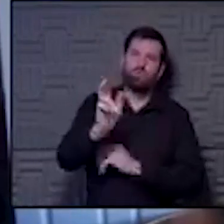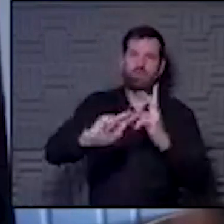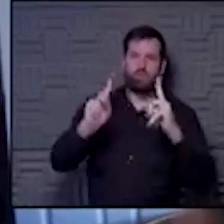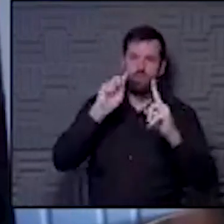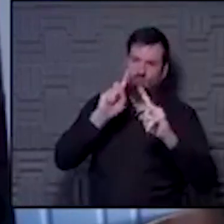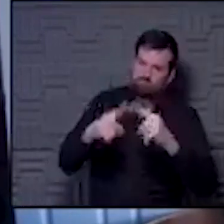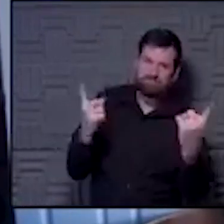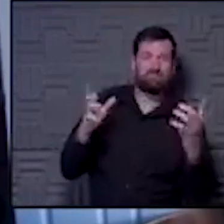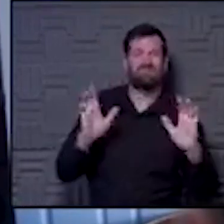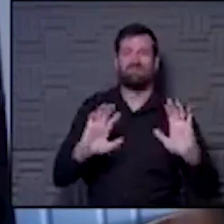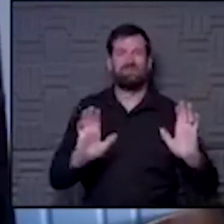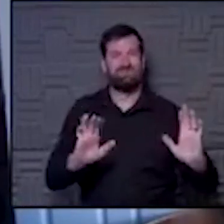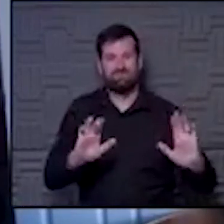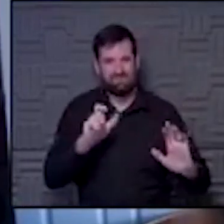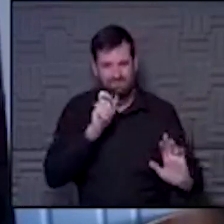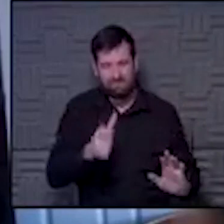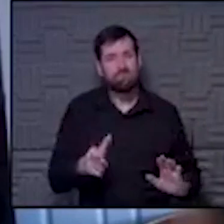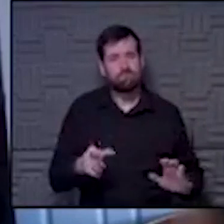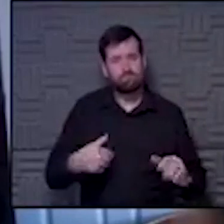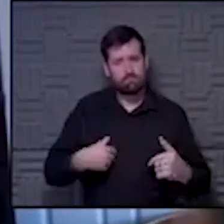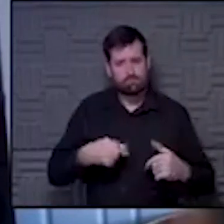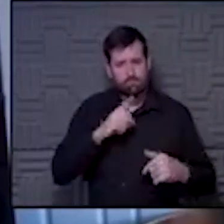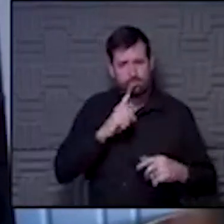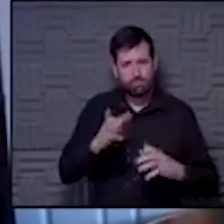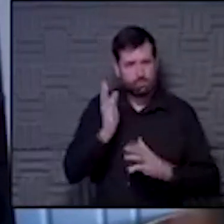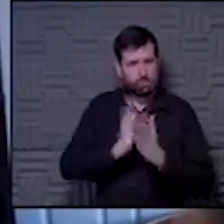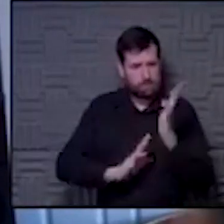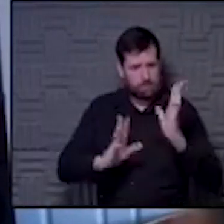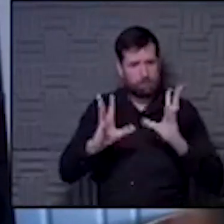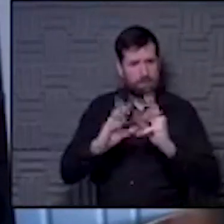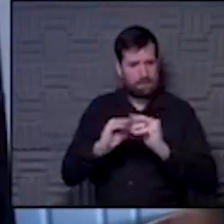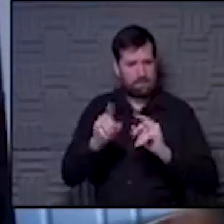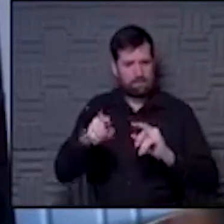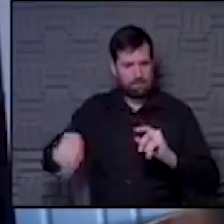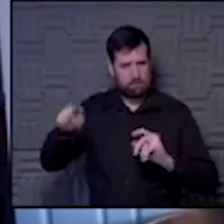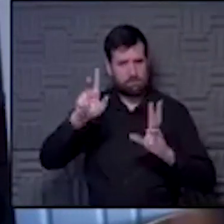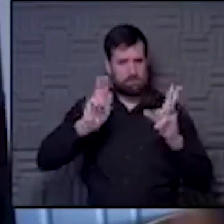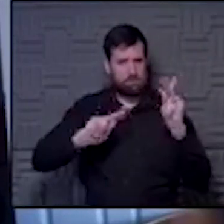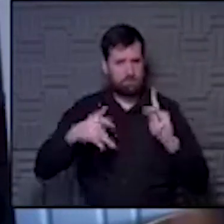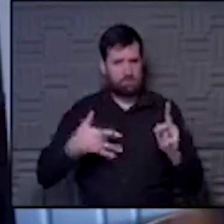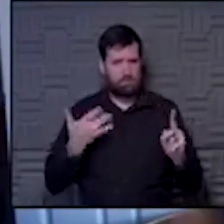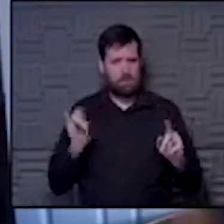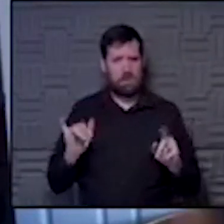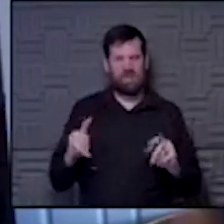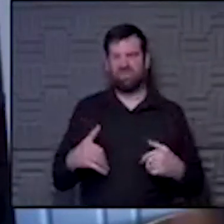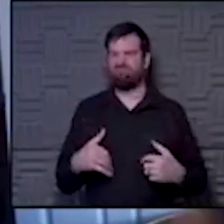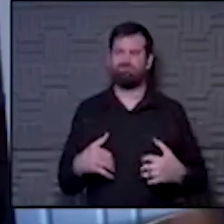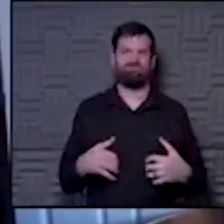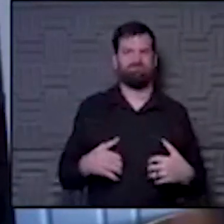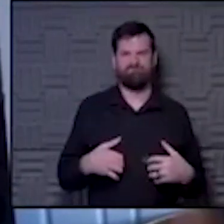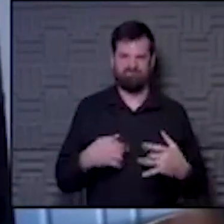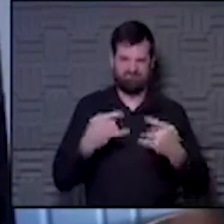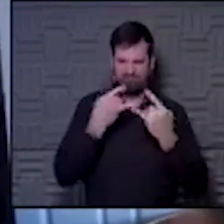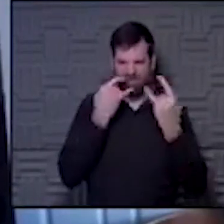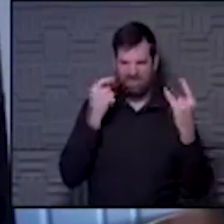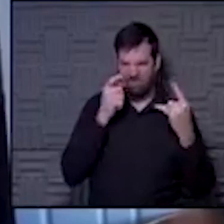things. So I'm sure there are some meetings that are taking place where people feel like, I don't know if masks are going to go over well in our community.